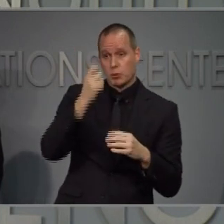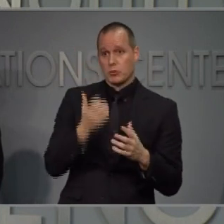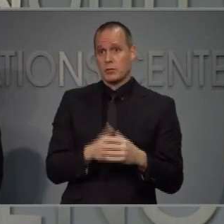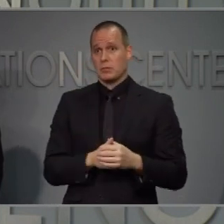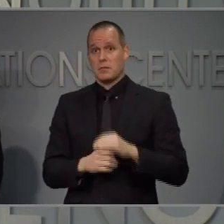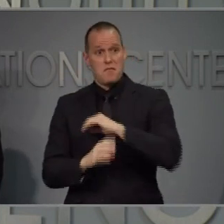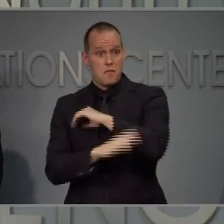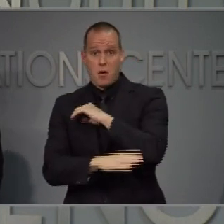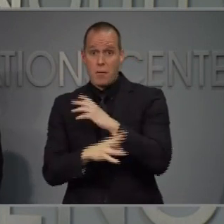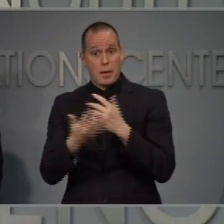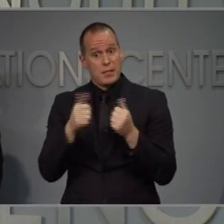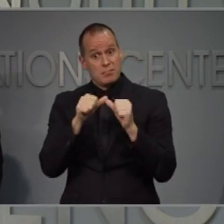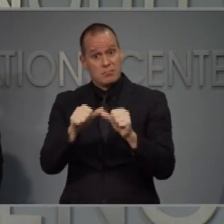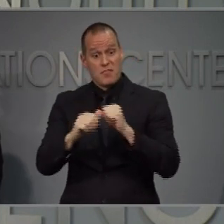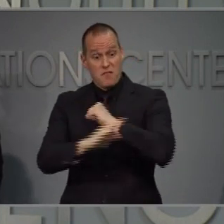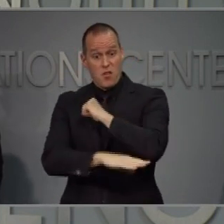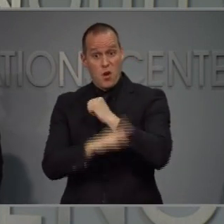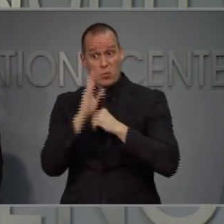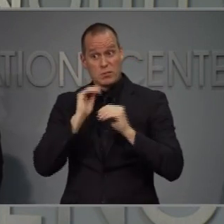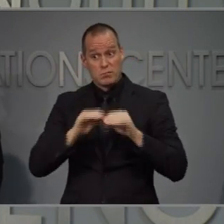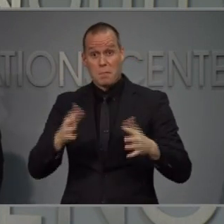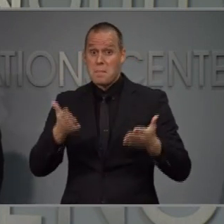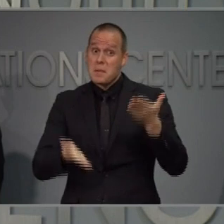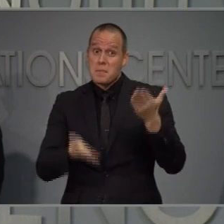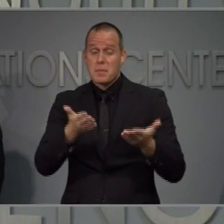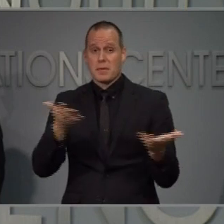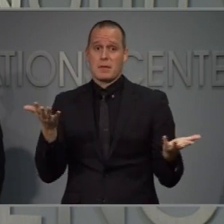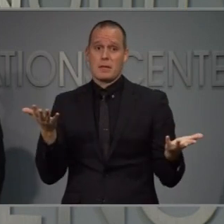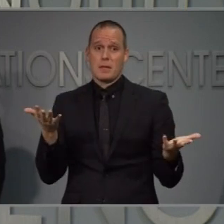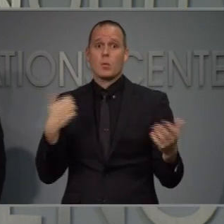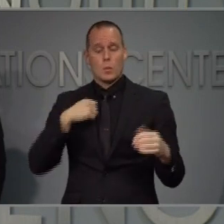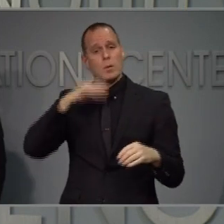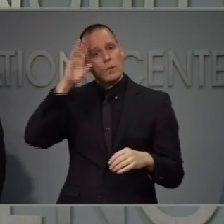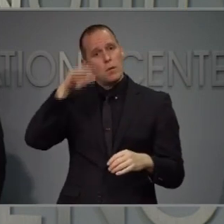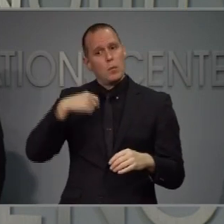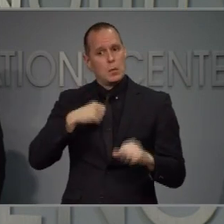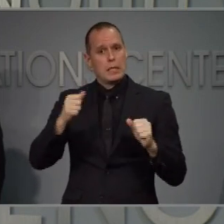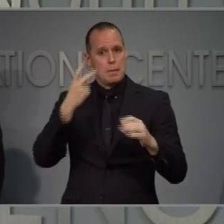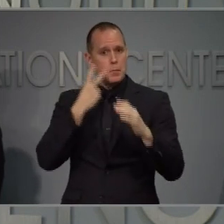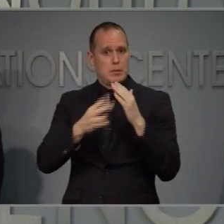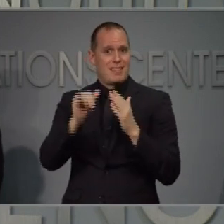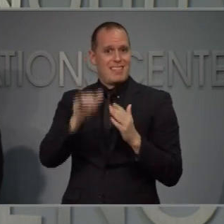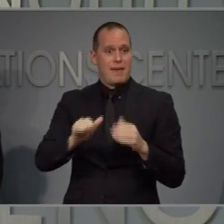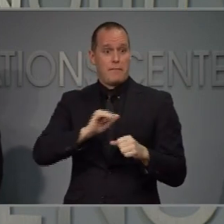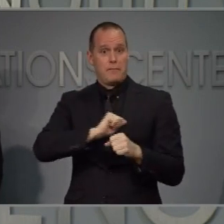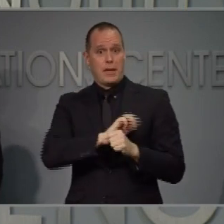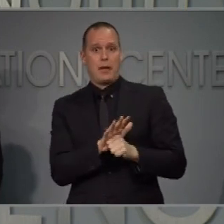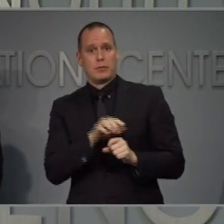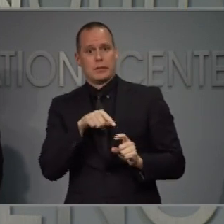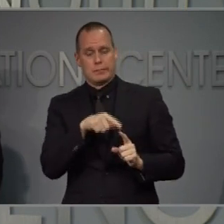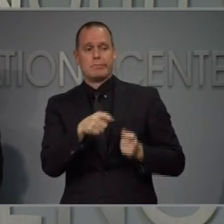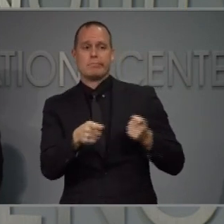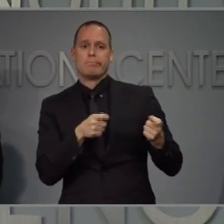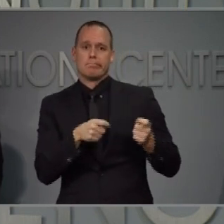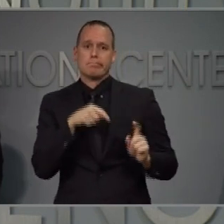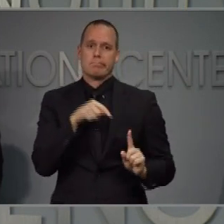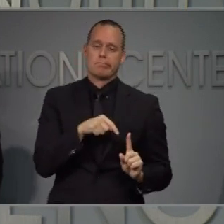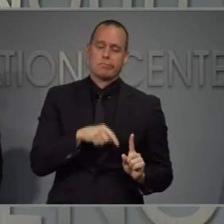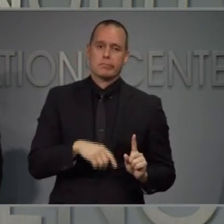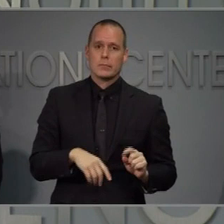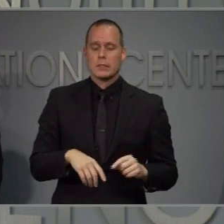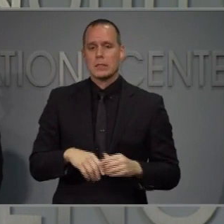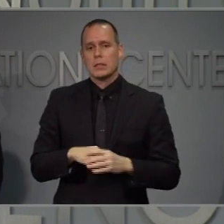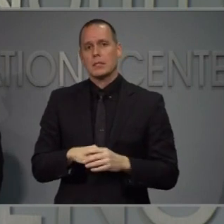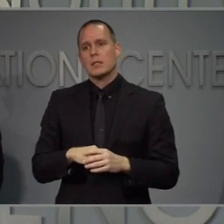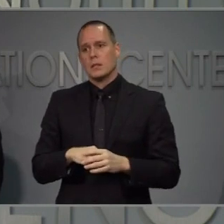the fall. And that's something that we know will likely be there. So there's been a lot of hard work